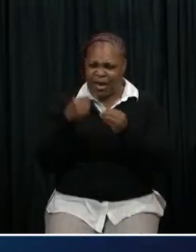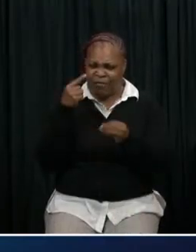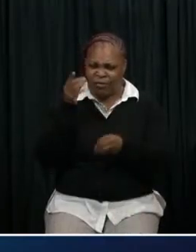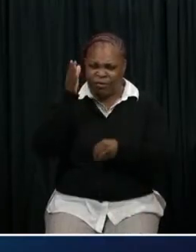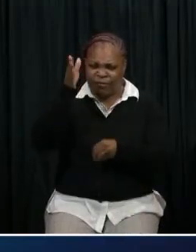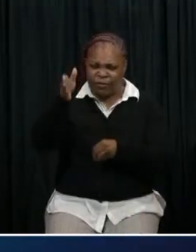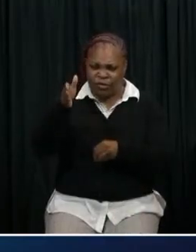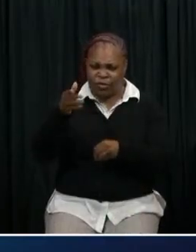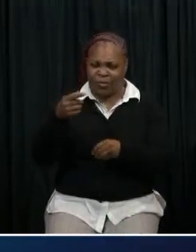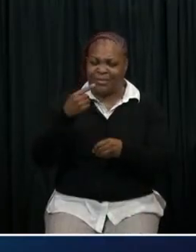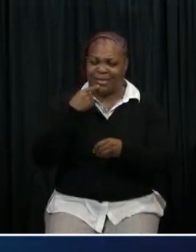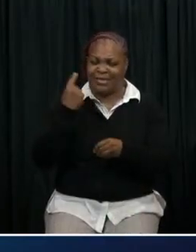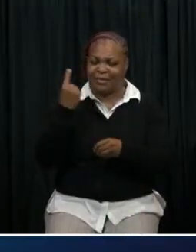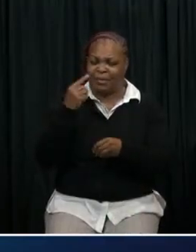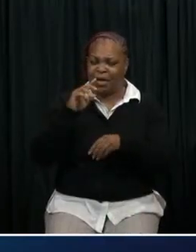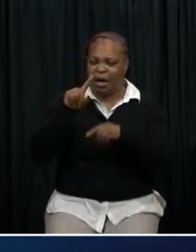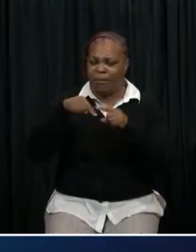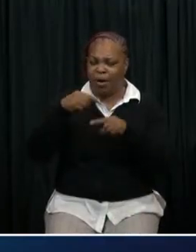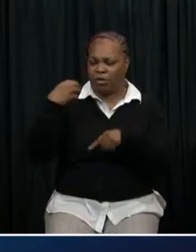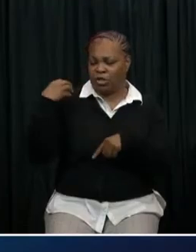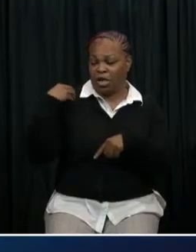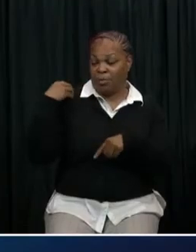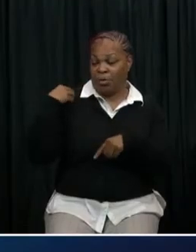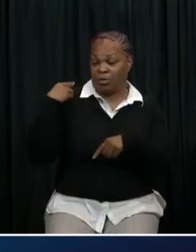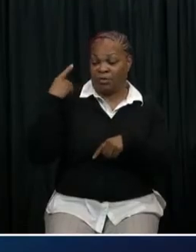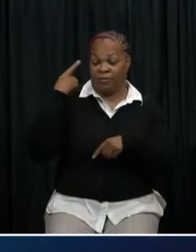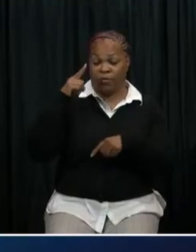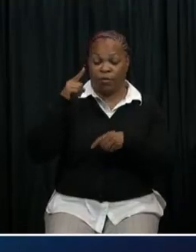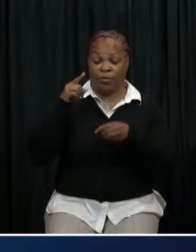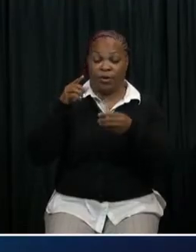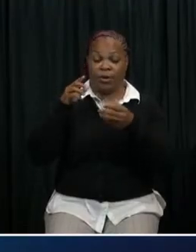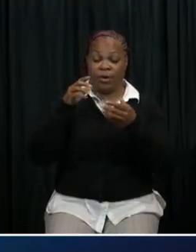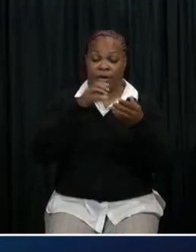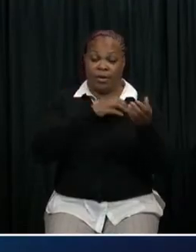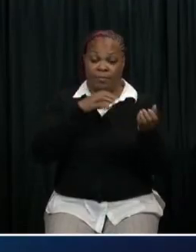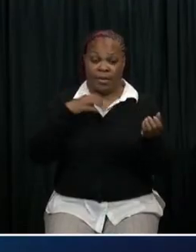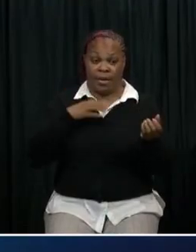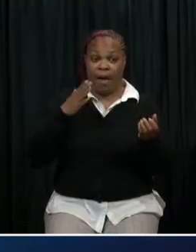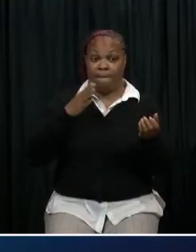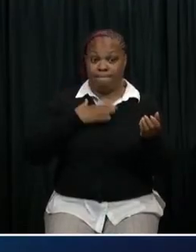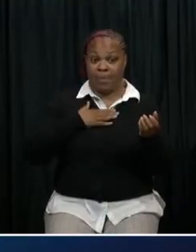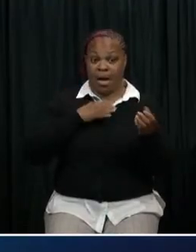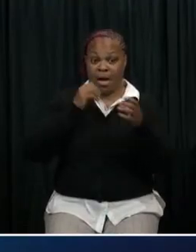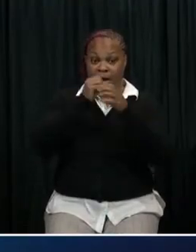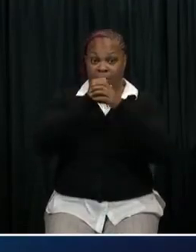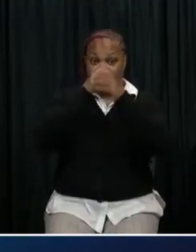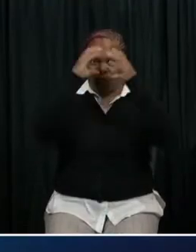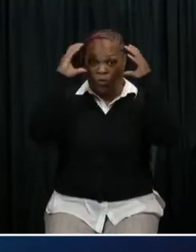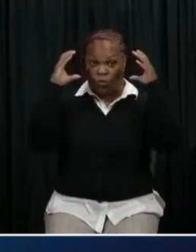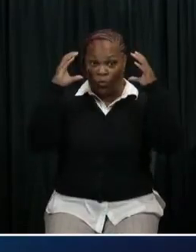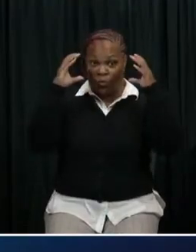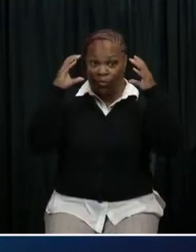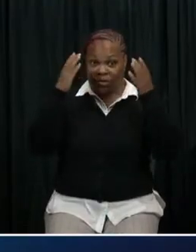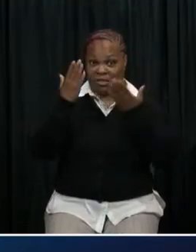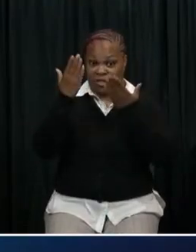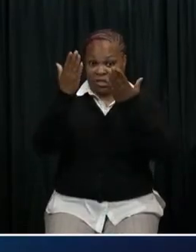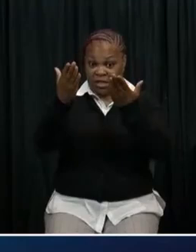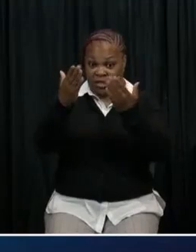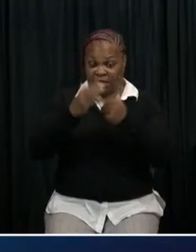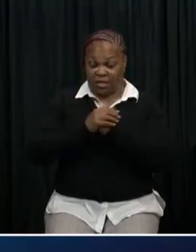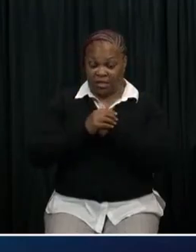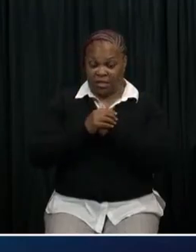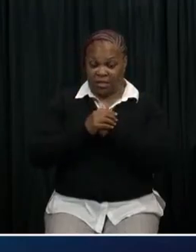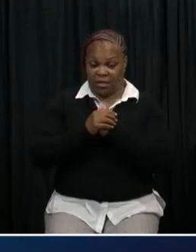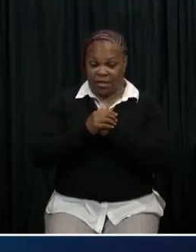the chairperson for the committee. My view or suggestion is that we